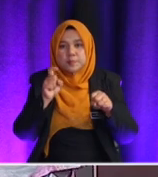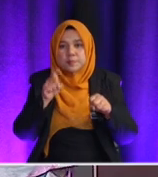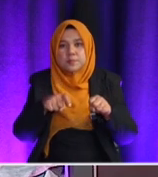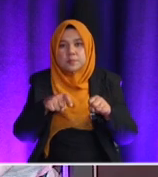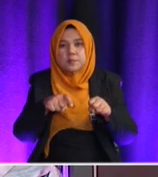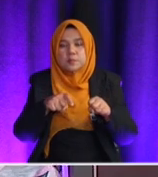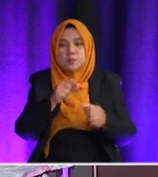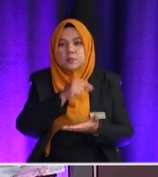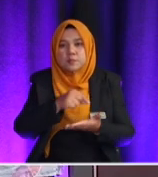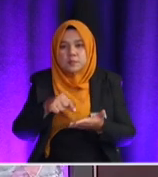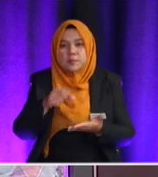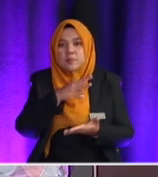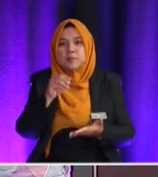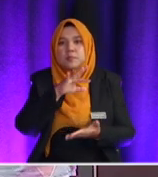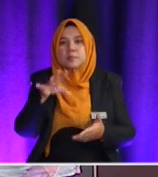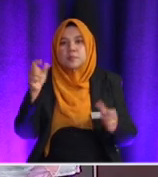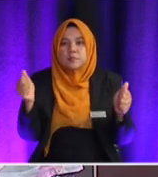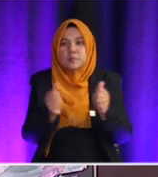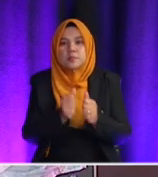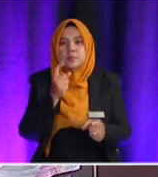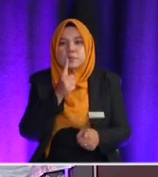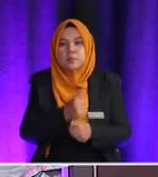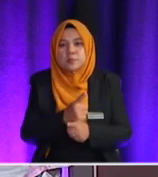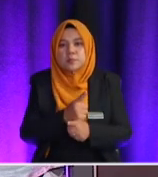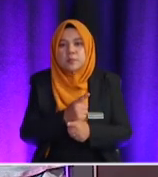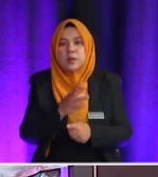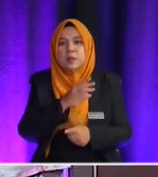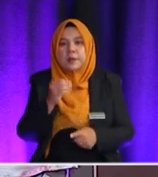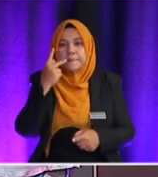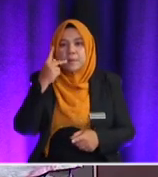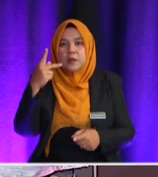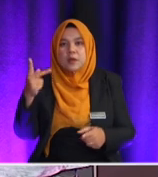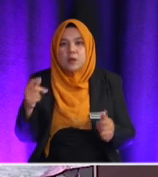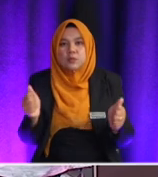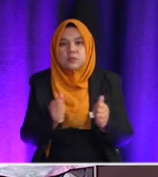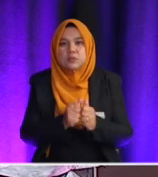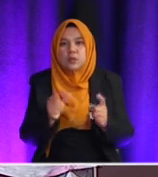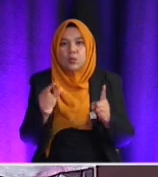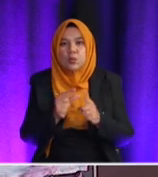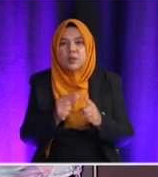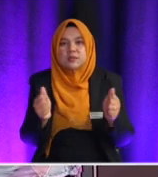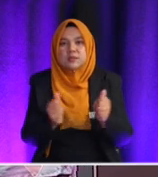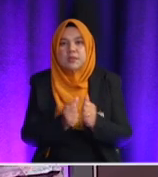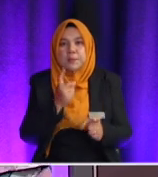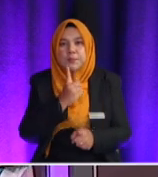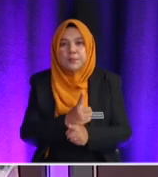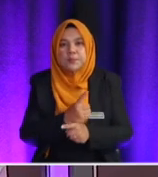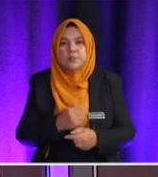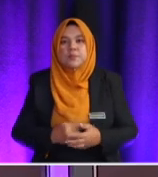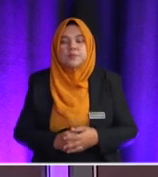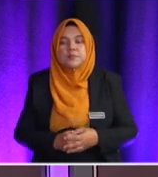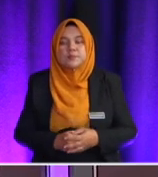words correctly, right? And then it will help you to pronounce the word correctly too. Okay. Okay.